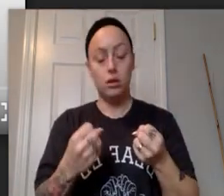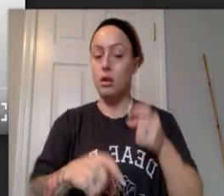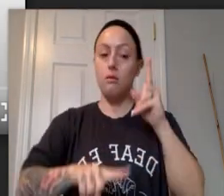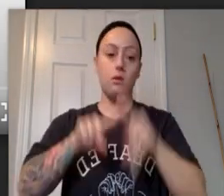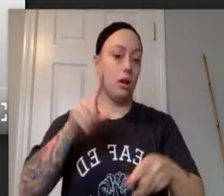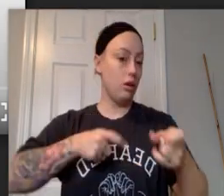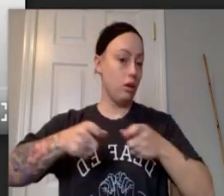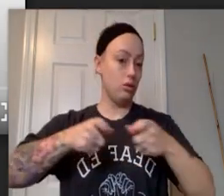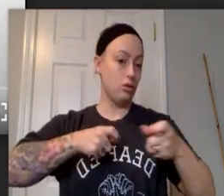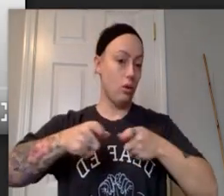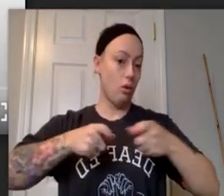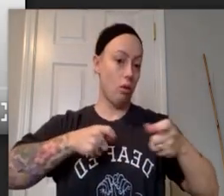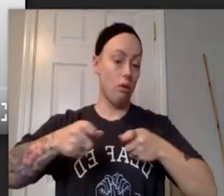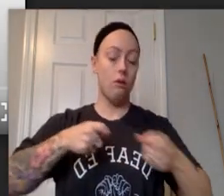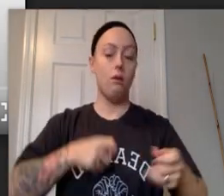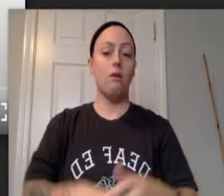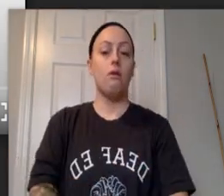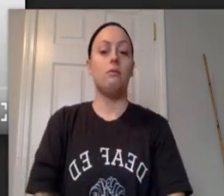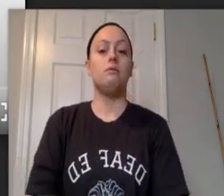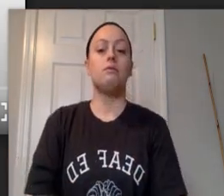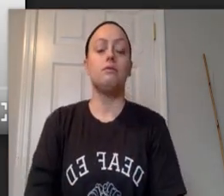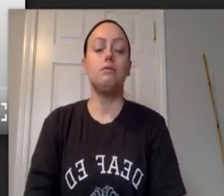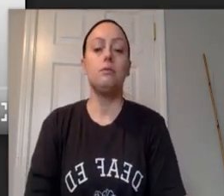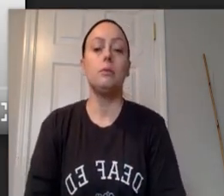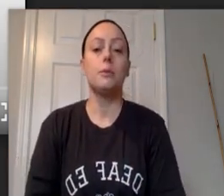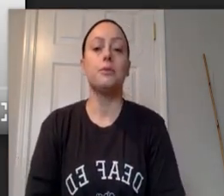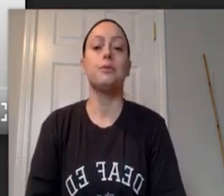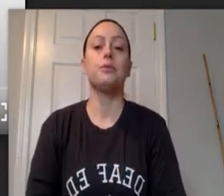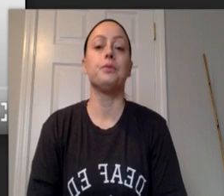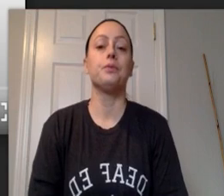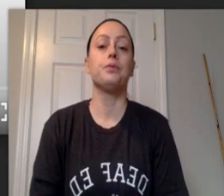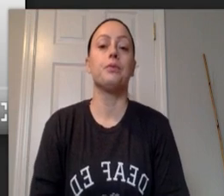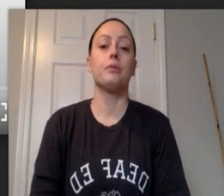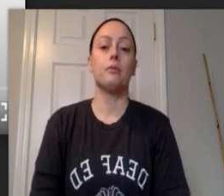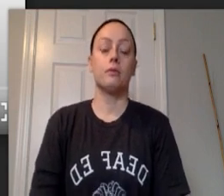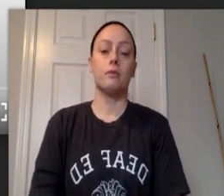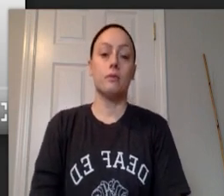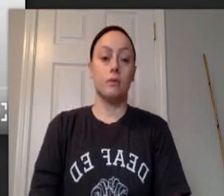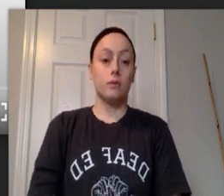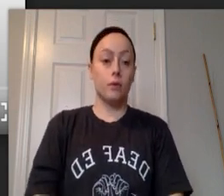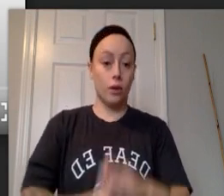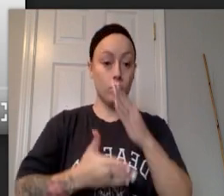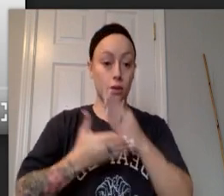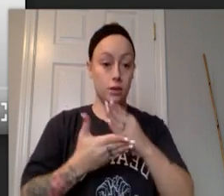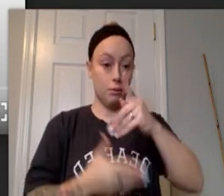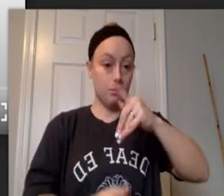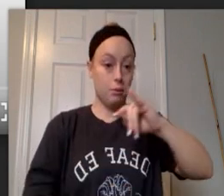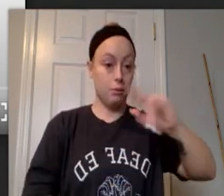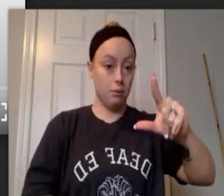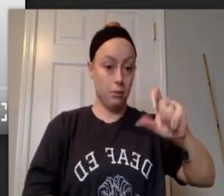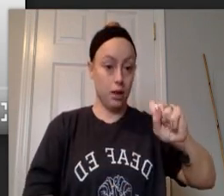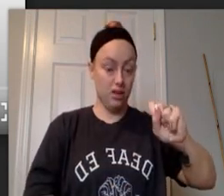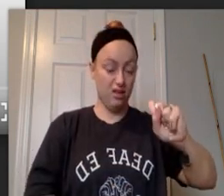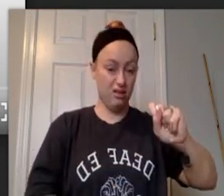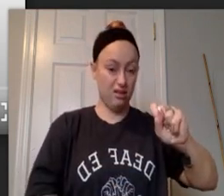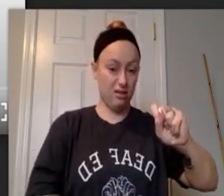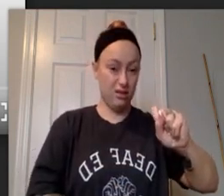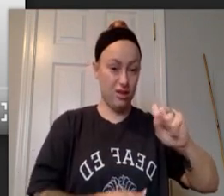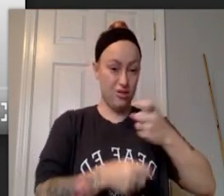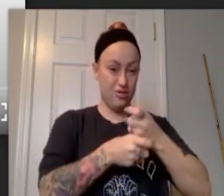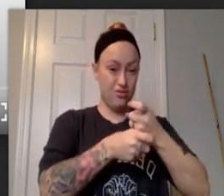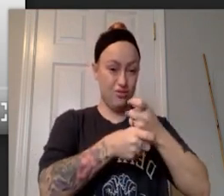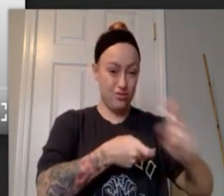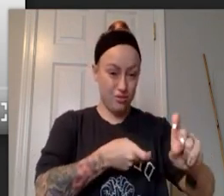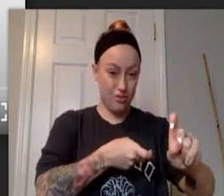of fentanyl, that's usually not the only drug in someone's system, especially because contaminated pills are usually like a random